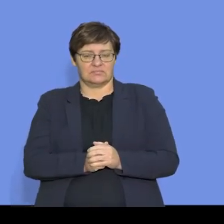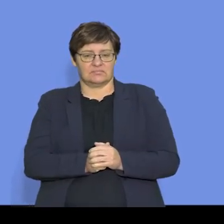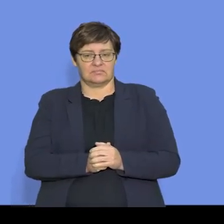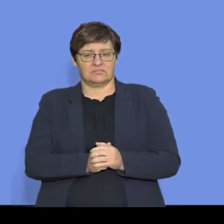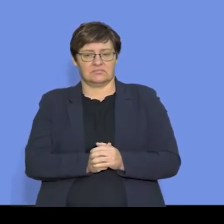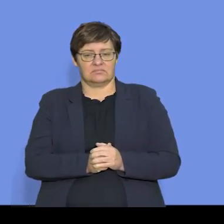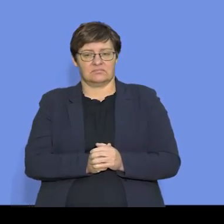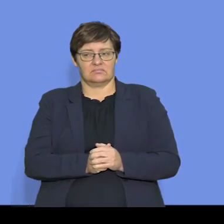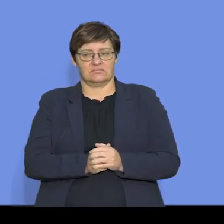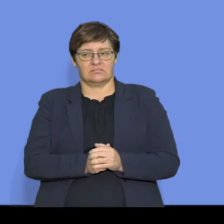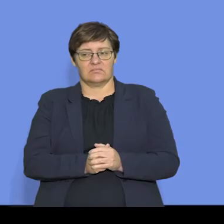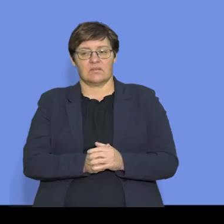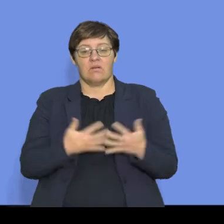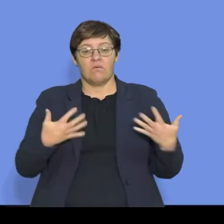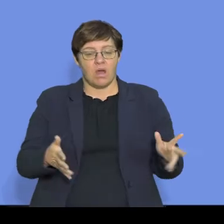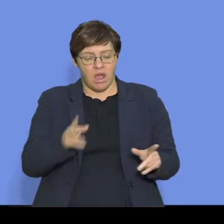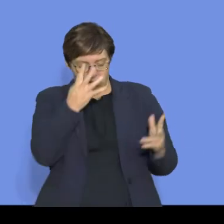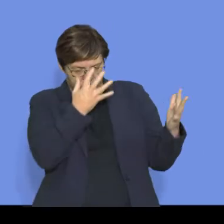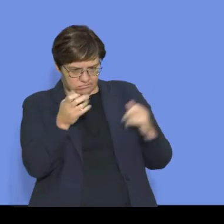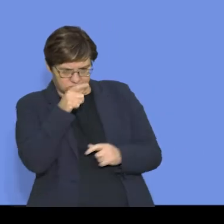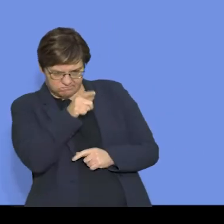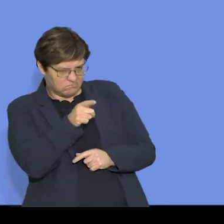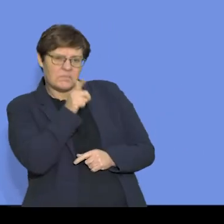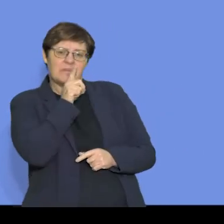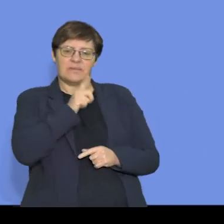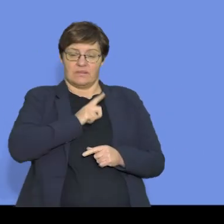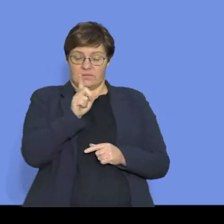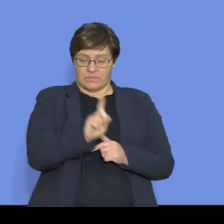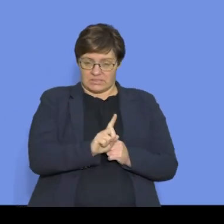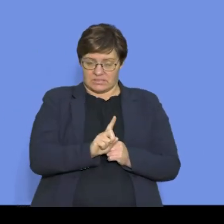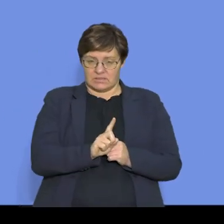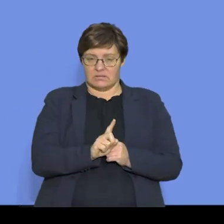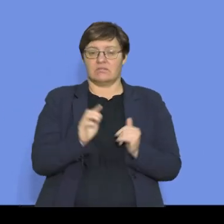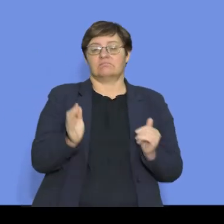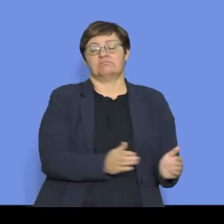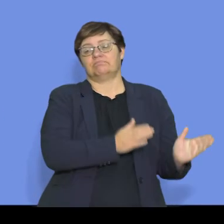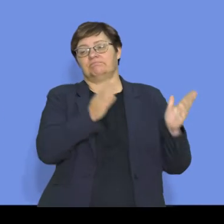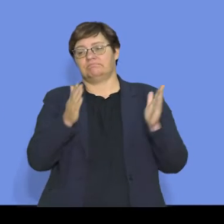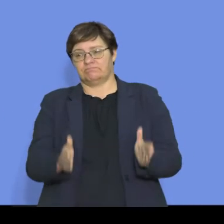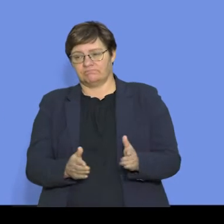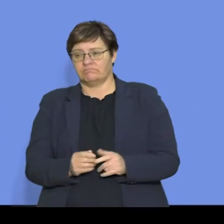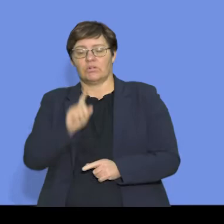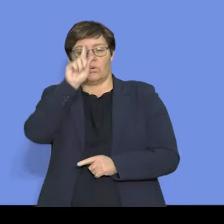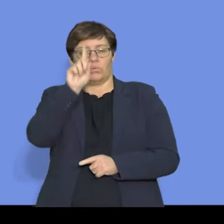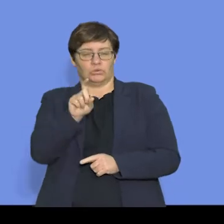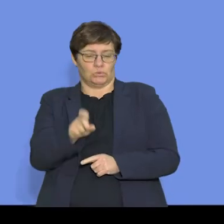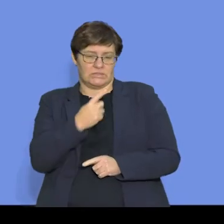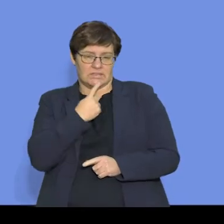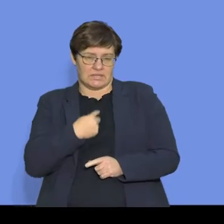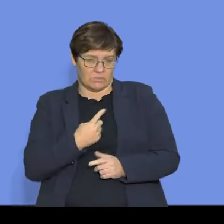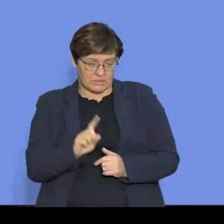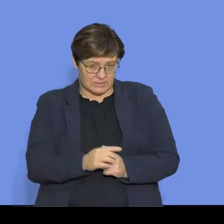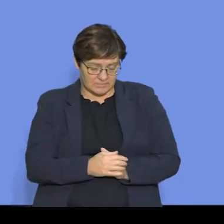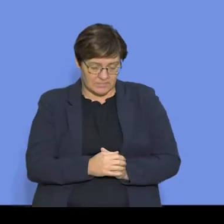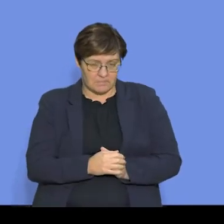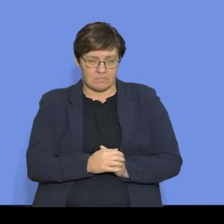With something like this, once you've worked out what it's telling you, the next thing is, what are the questions?